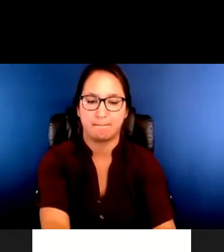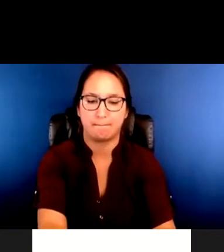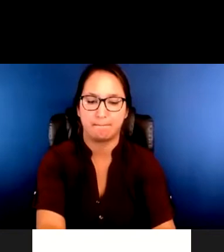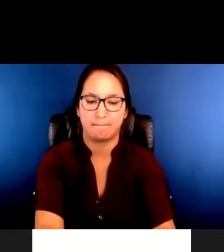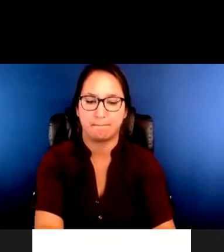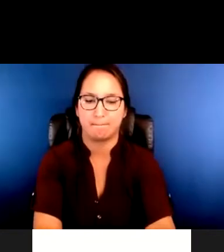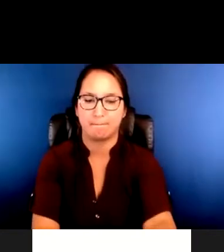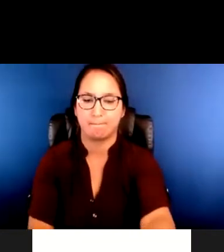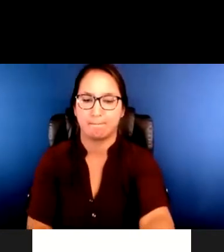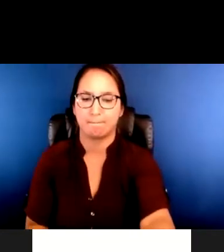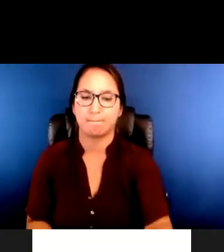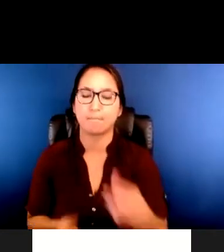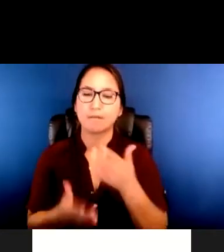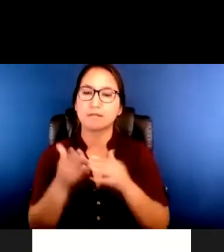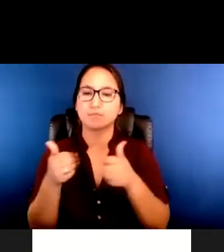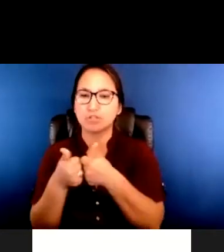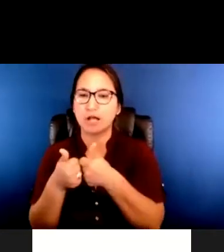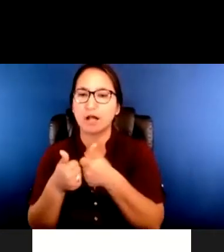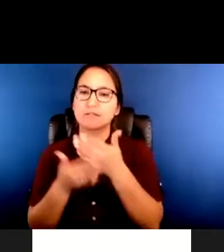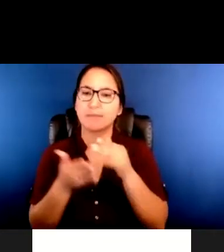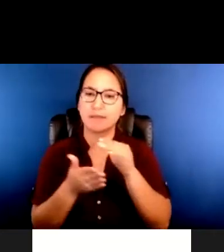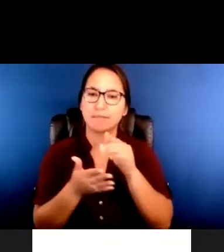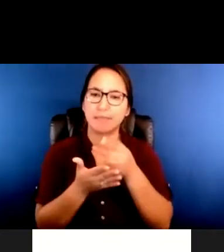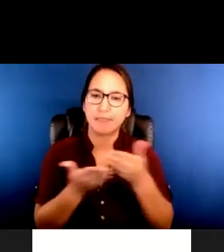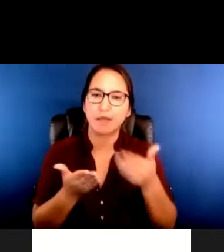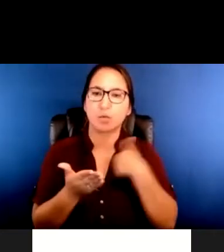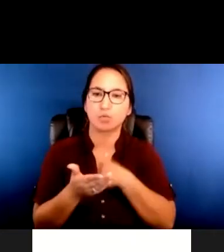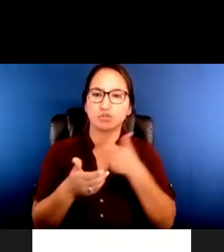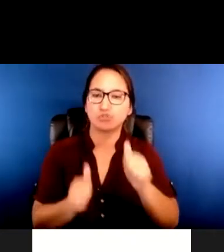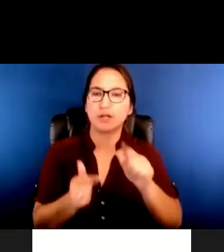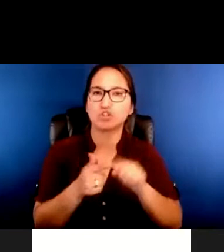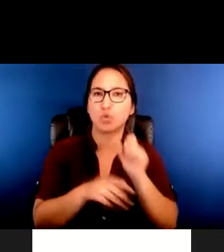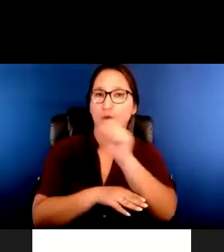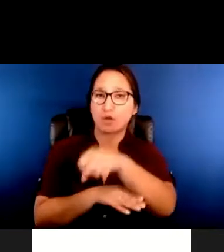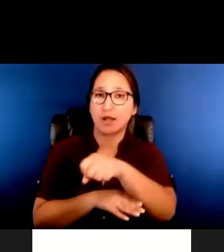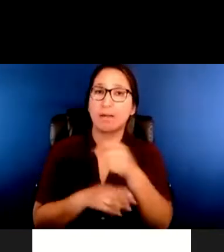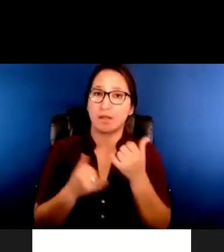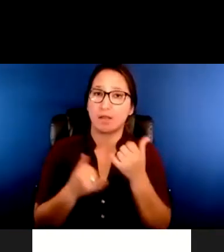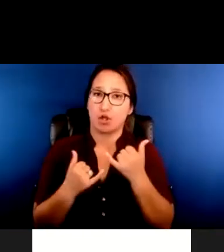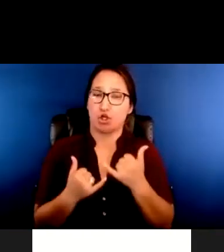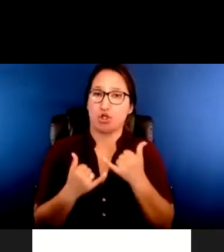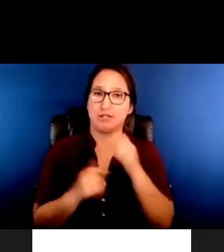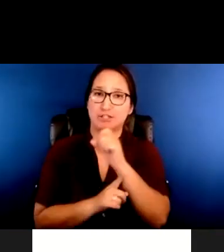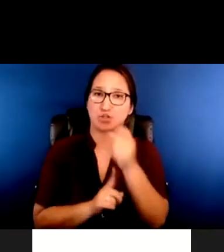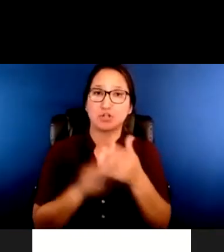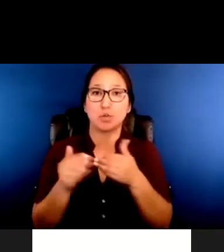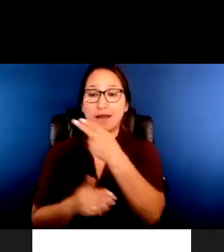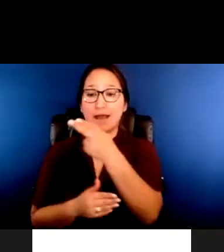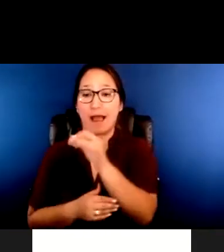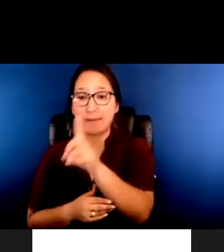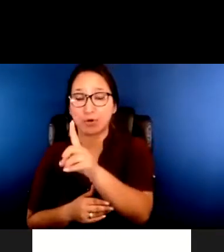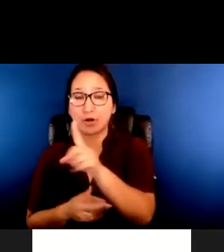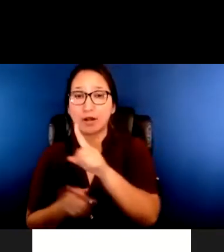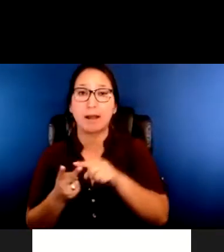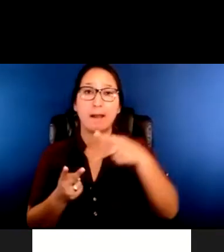we're doing to overcome the current situation we're in, whether it's the hybrid model, whether it's a pilot. So I'm going